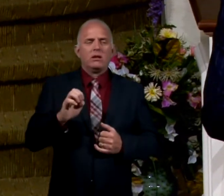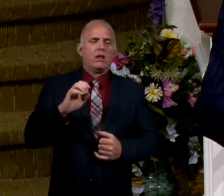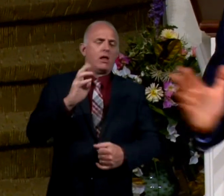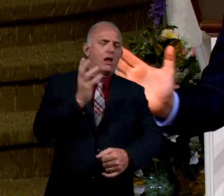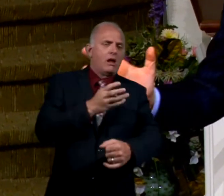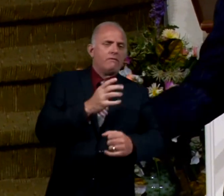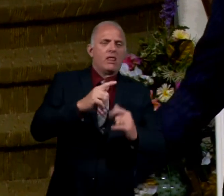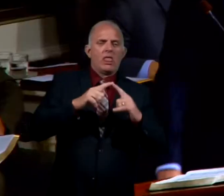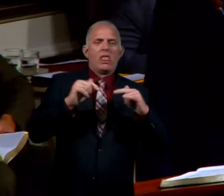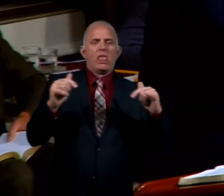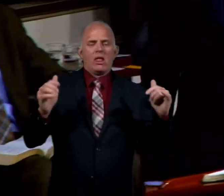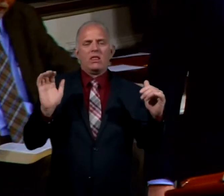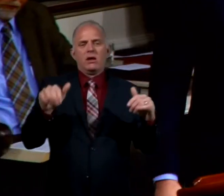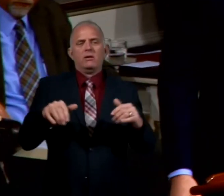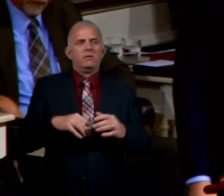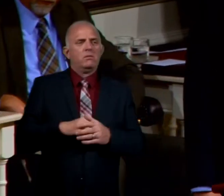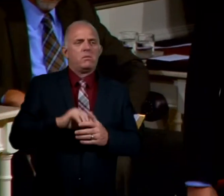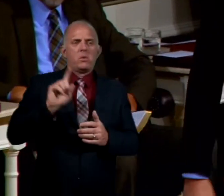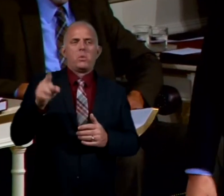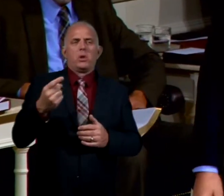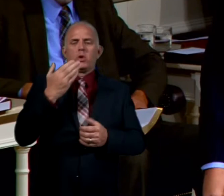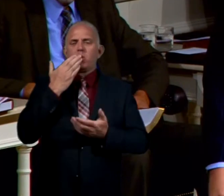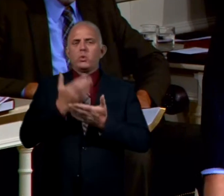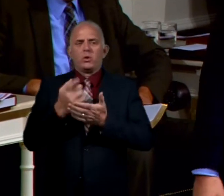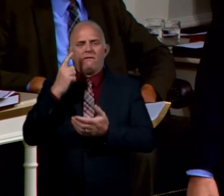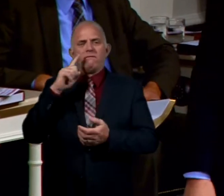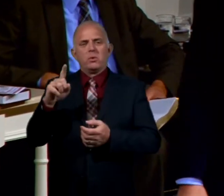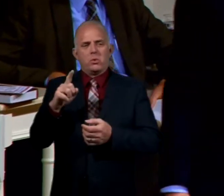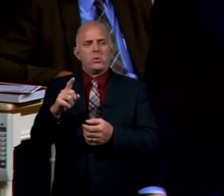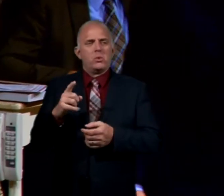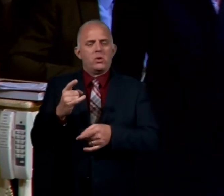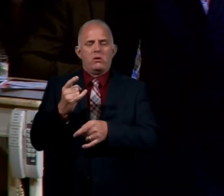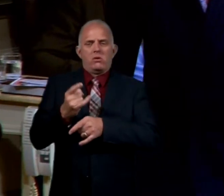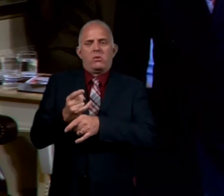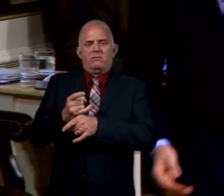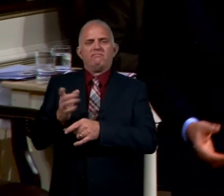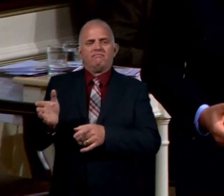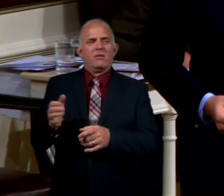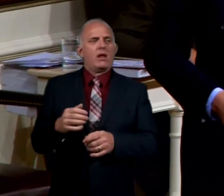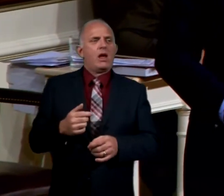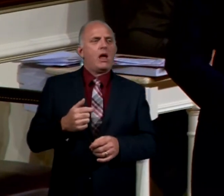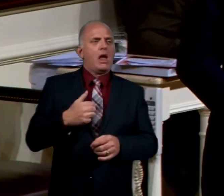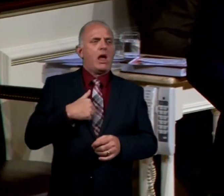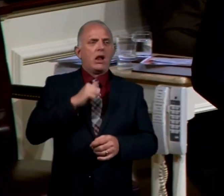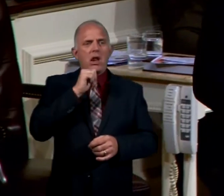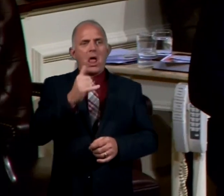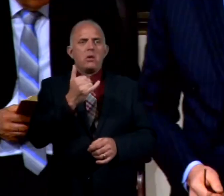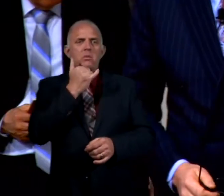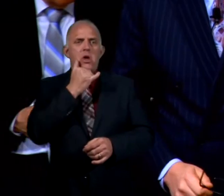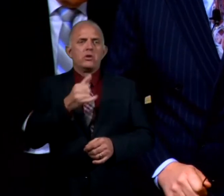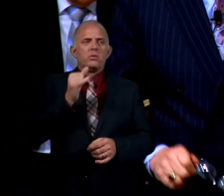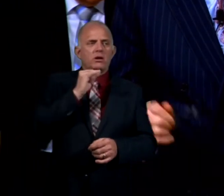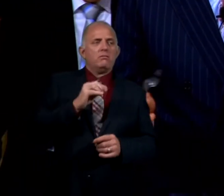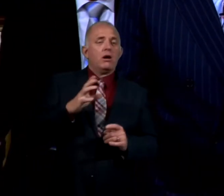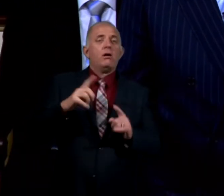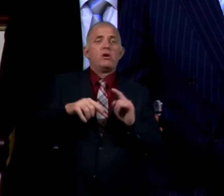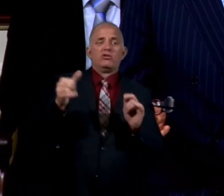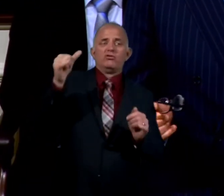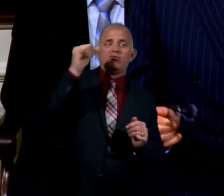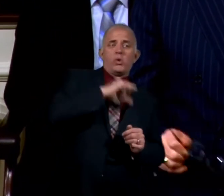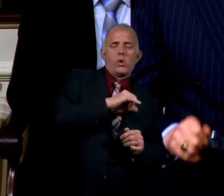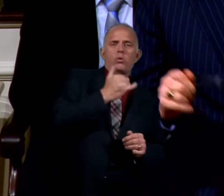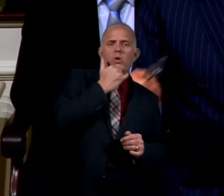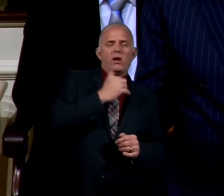said, that's the only good use for alcohol. People say, well, it's not wrong to drink, it's just wrong to get drunk. Let me give you a little lesson,